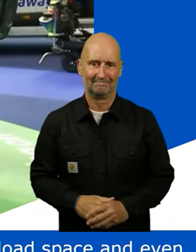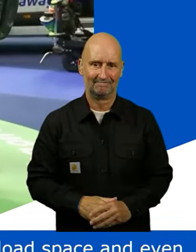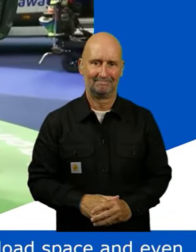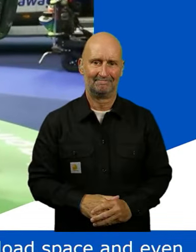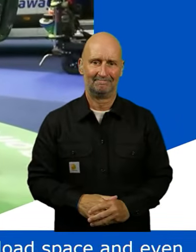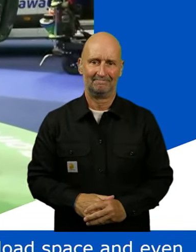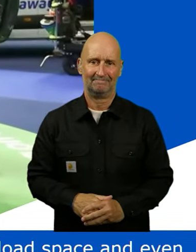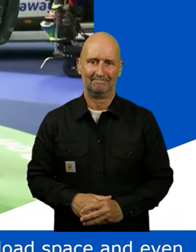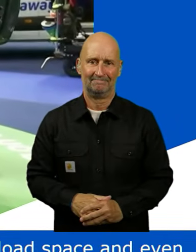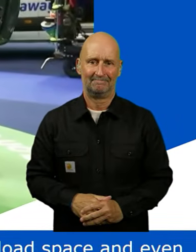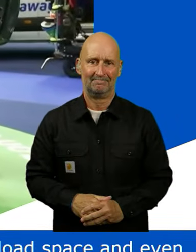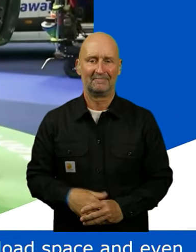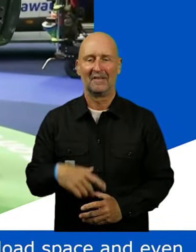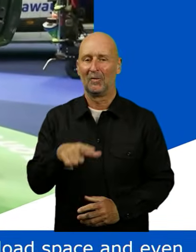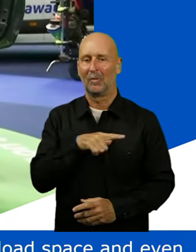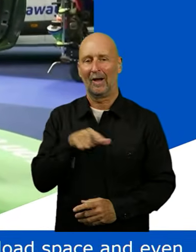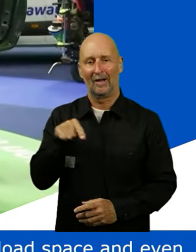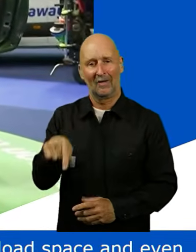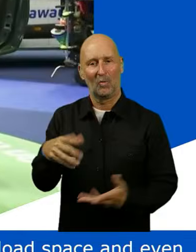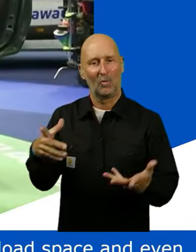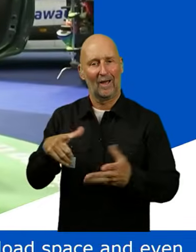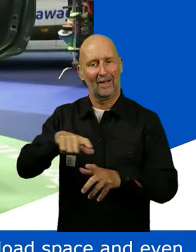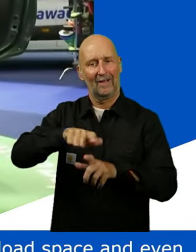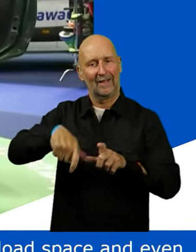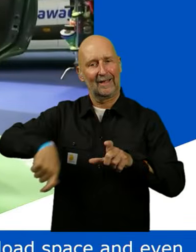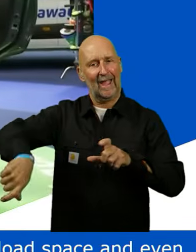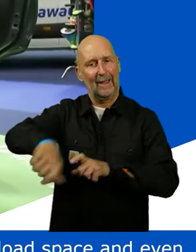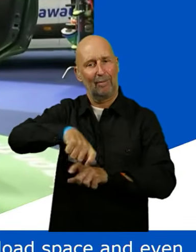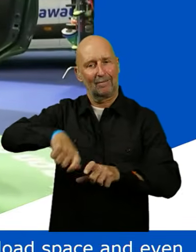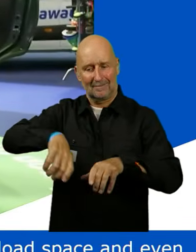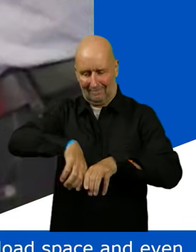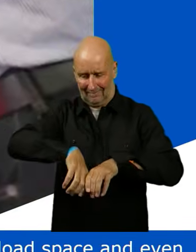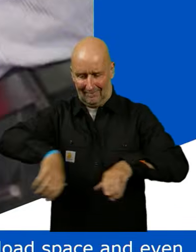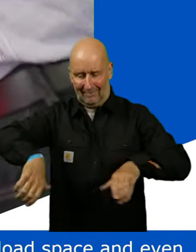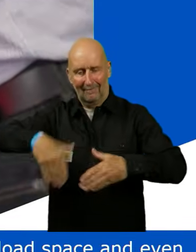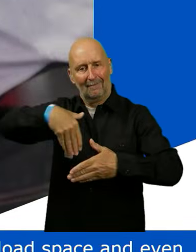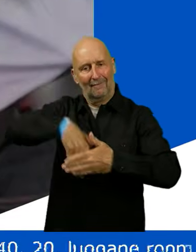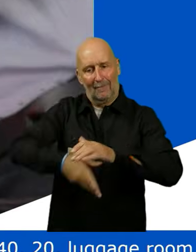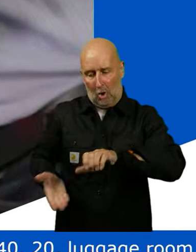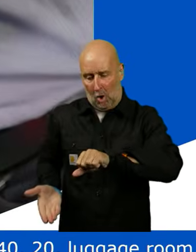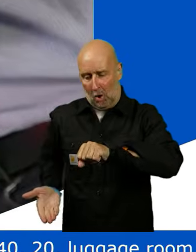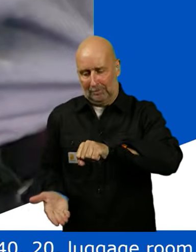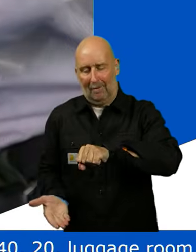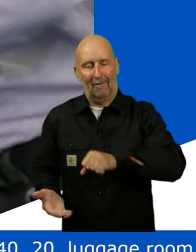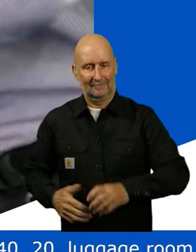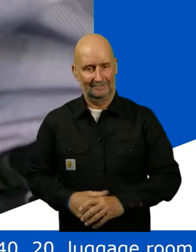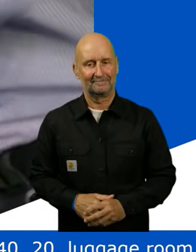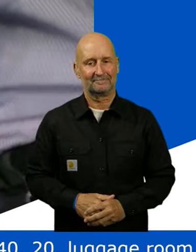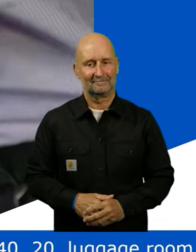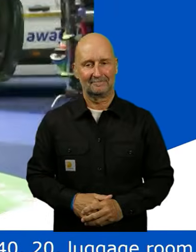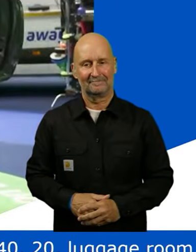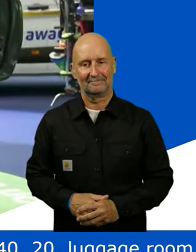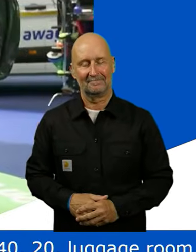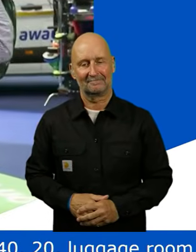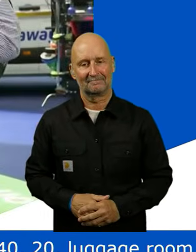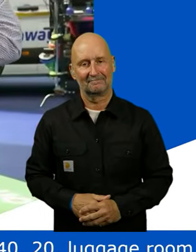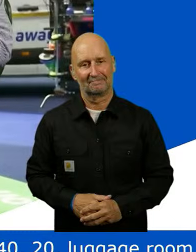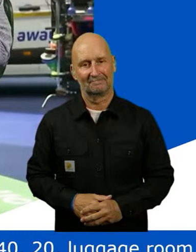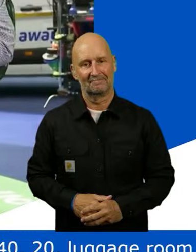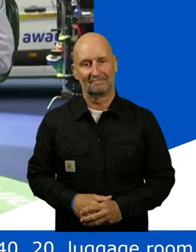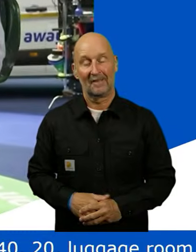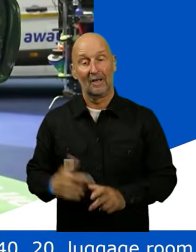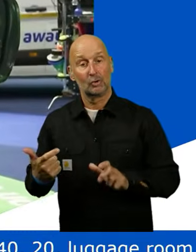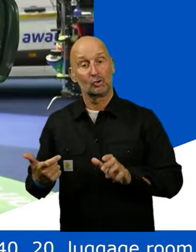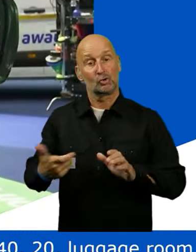And also, we spoke about the charging cables. These tuck away nicely under the boot floor as well. And in terms of charging,